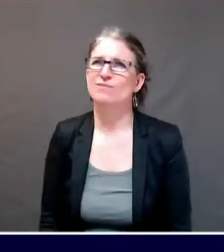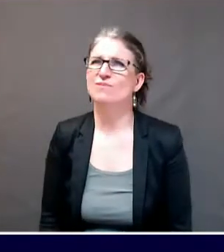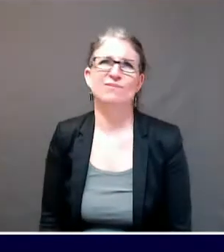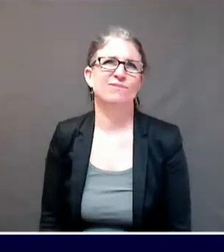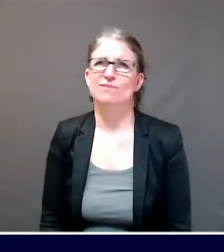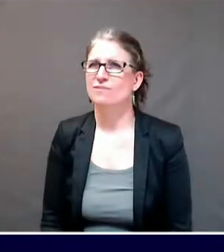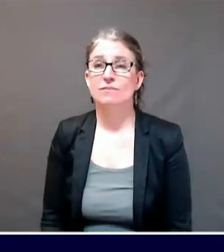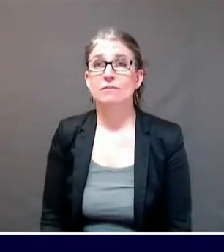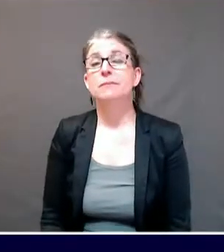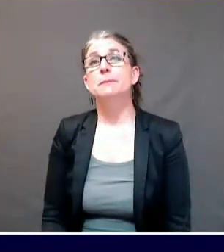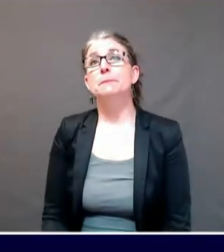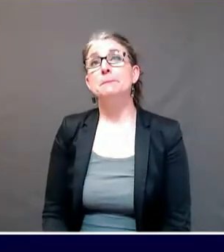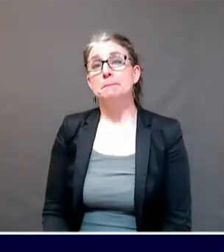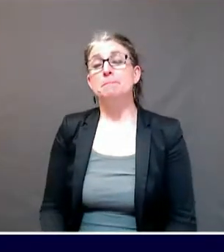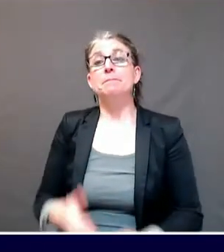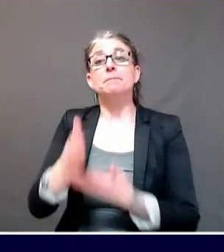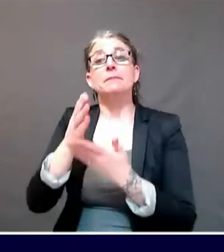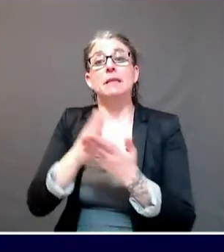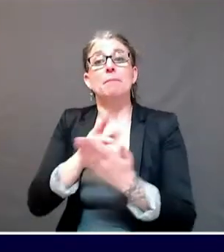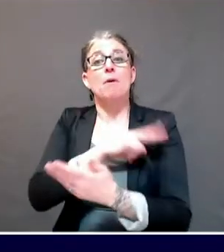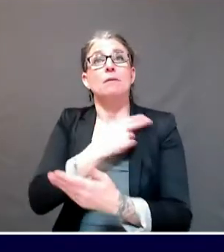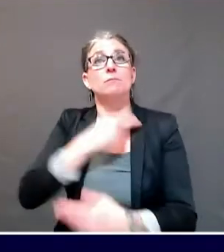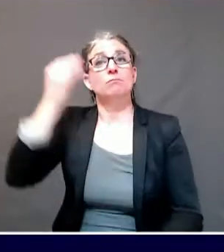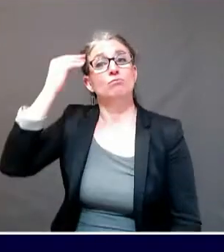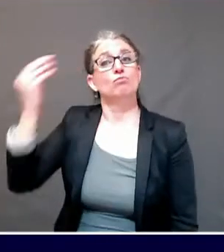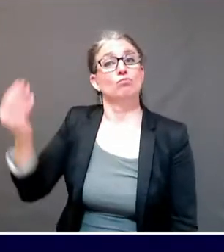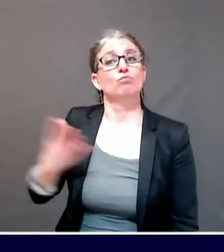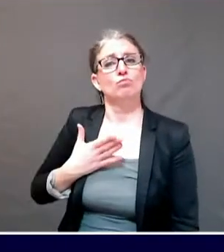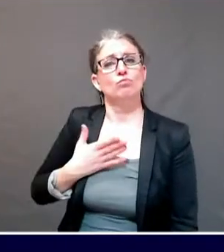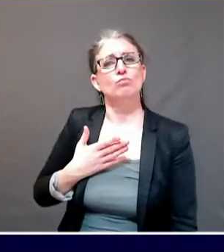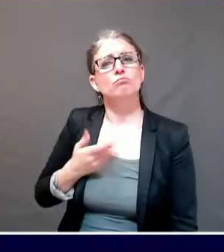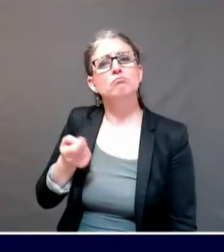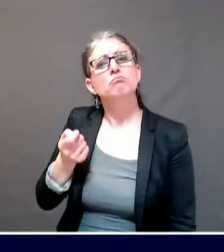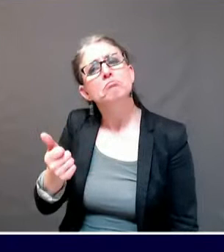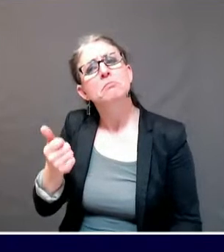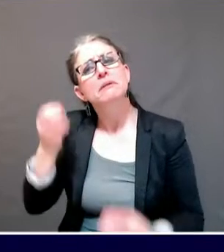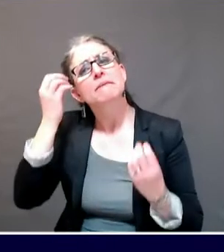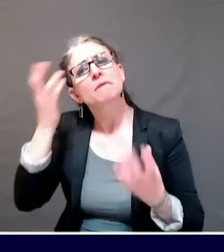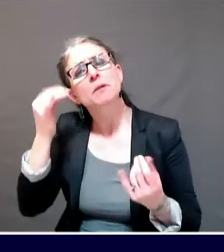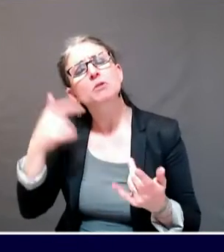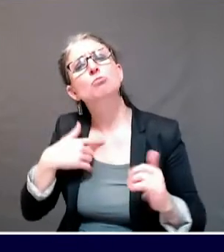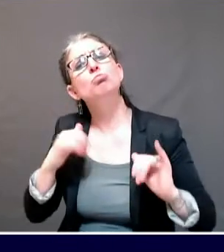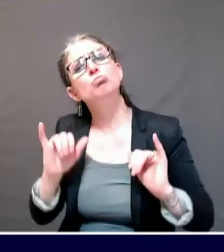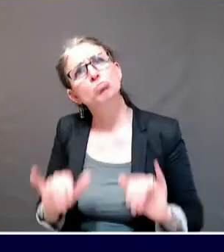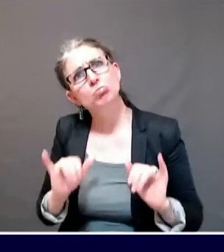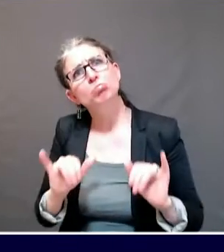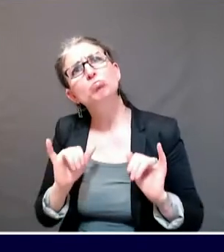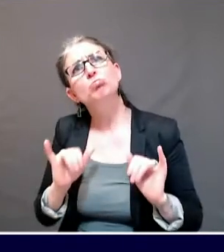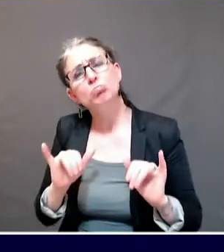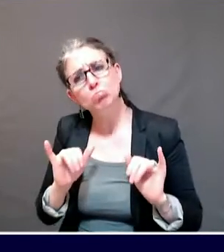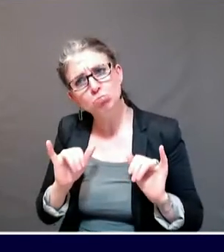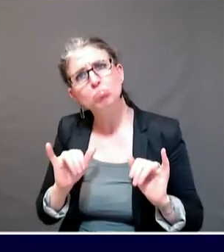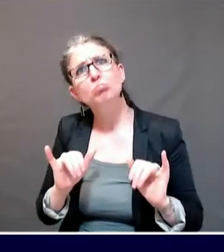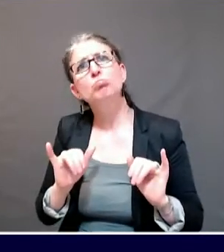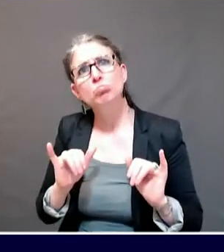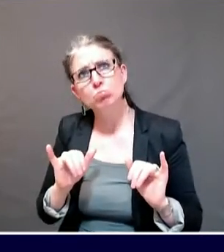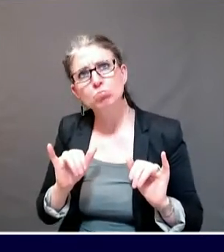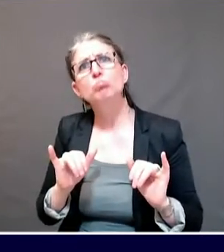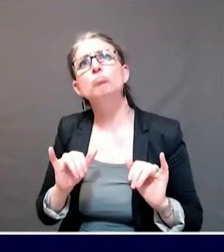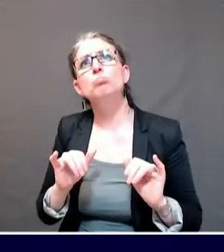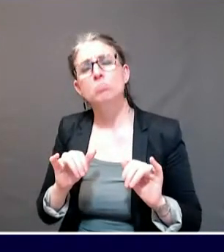and those who are running their vaccination programs, who report that at the hospital level, uptake has been high.